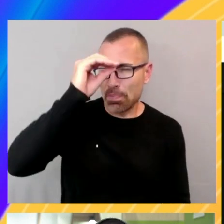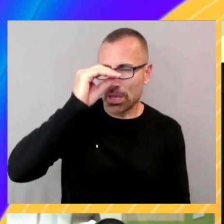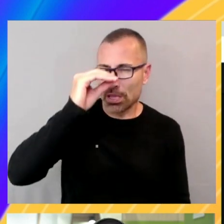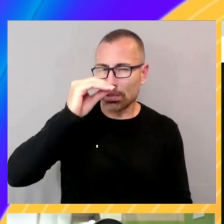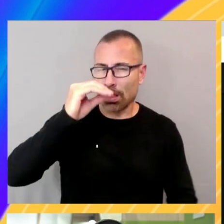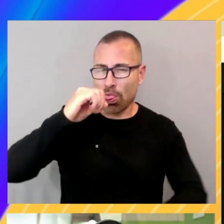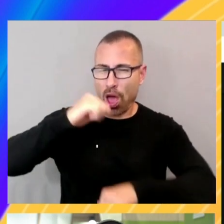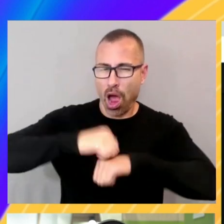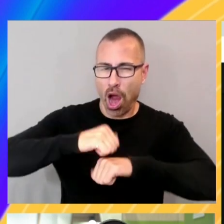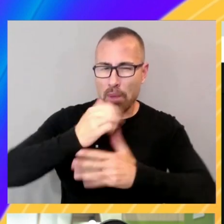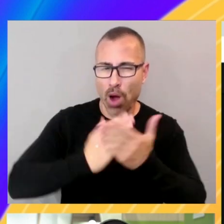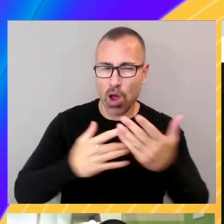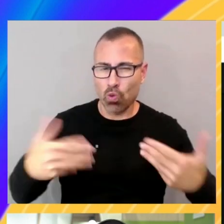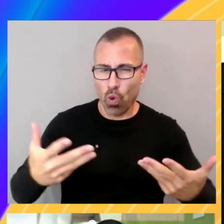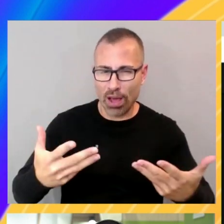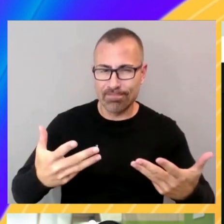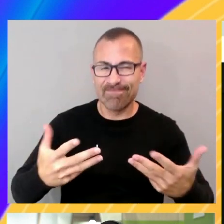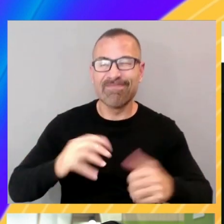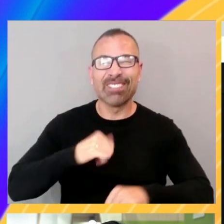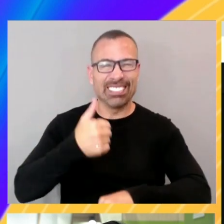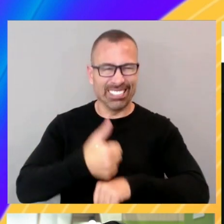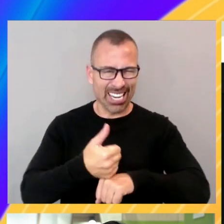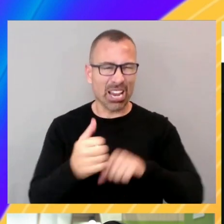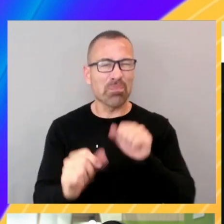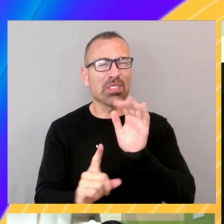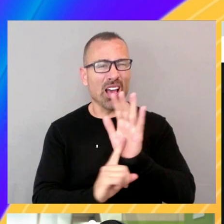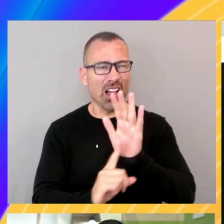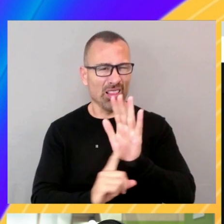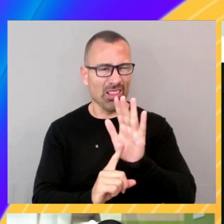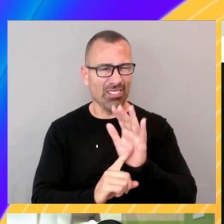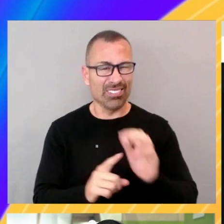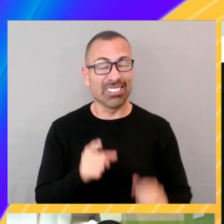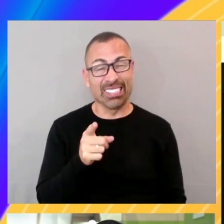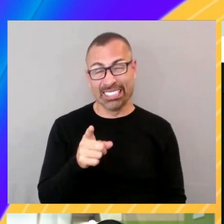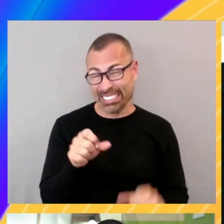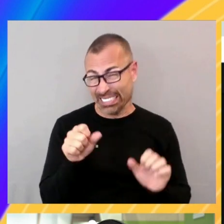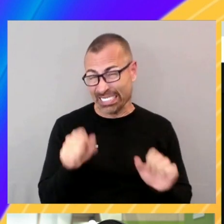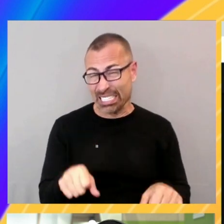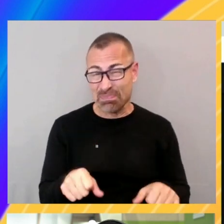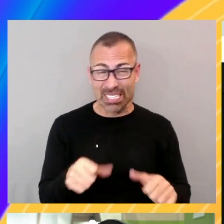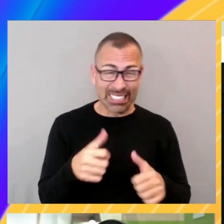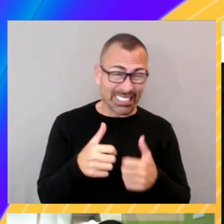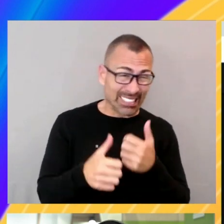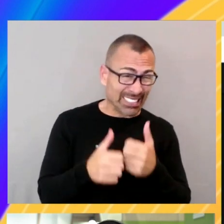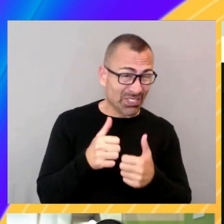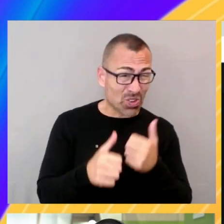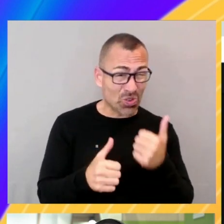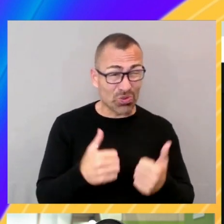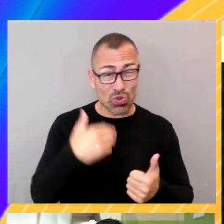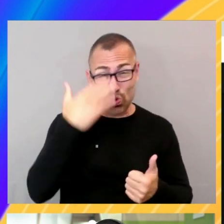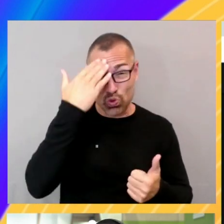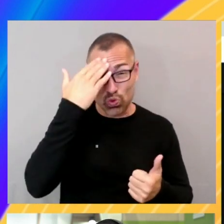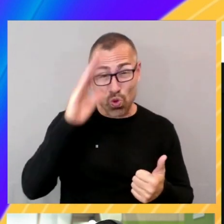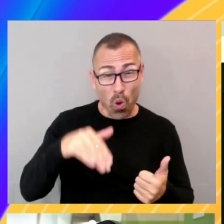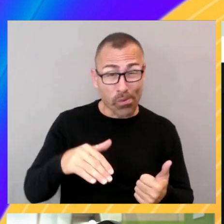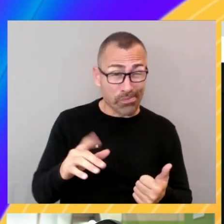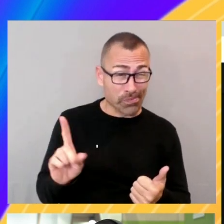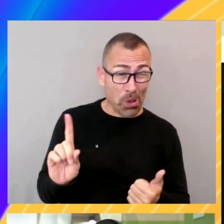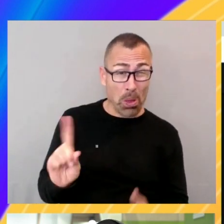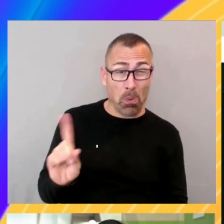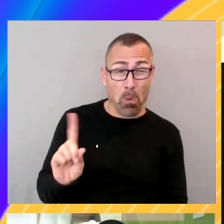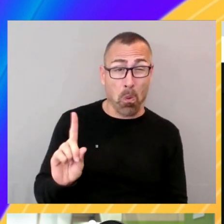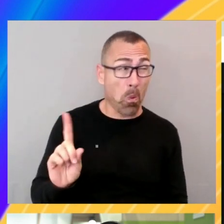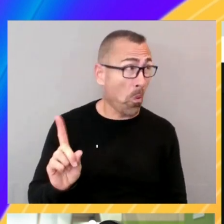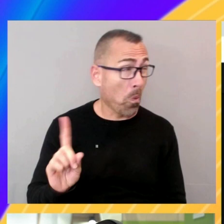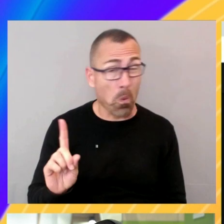alerts. So this is something that can be really difficult to kind of know, like where do I need to set my alerts at?